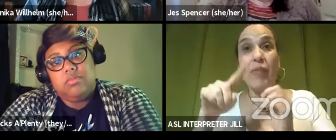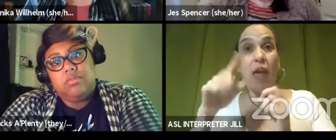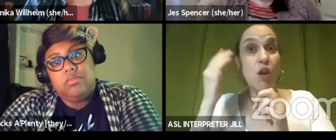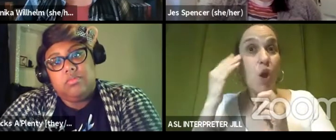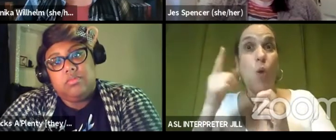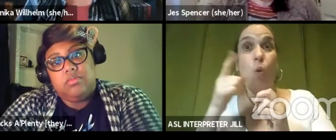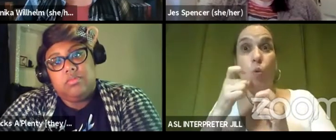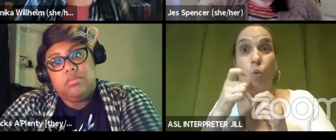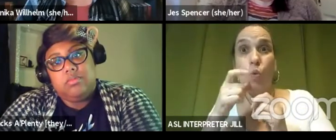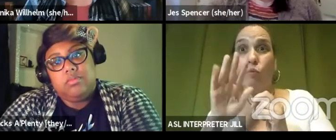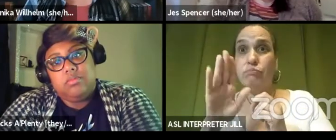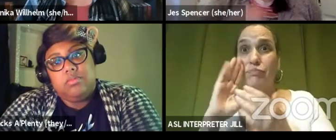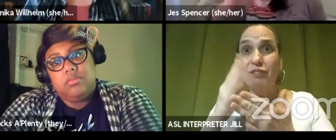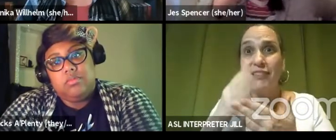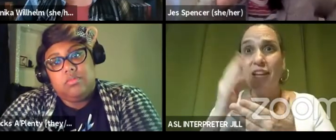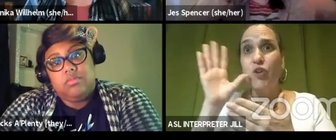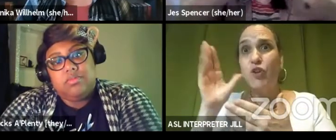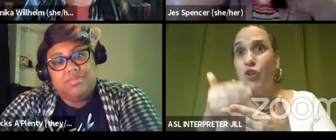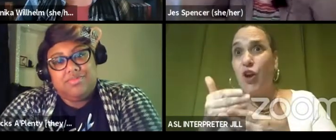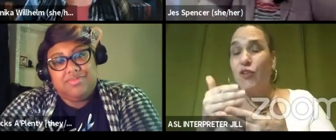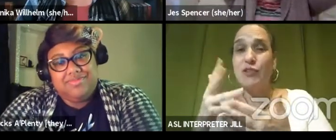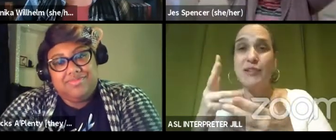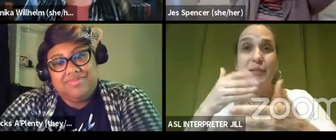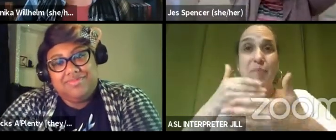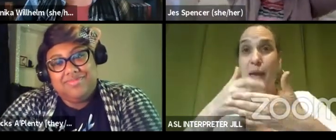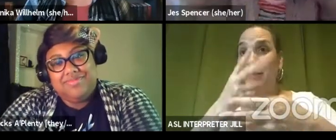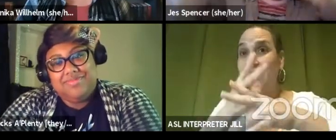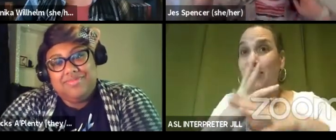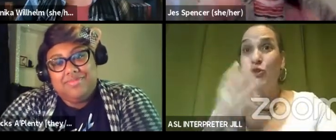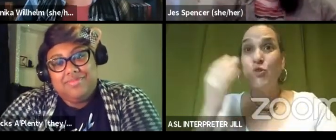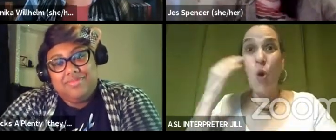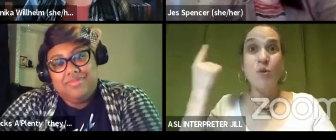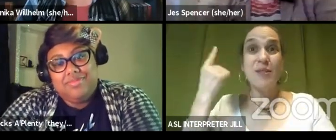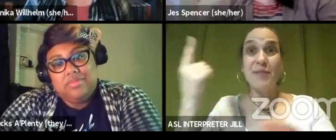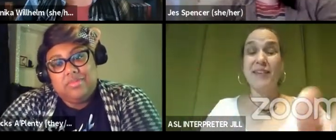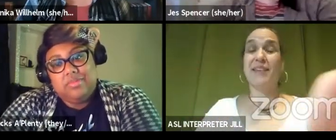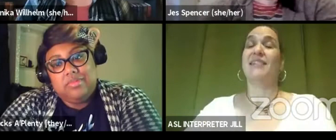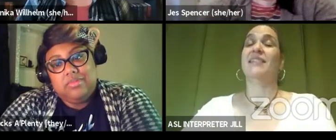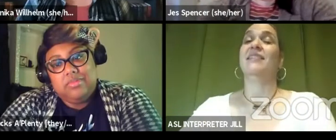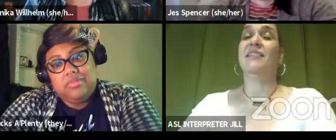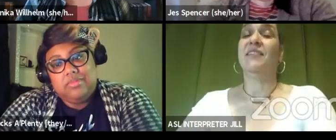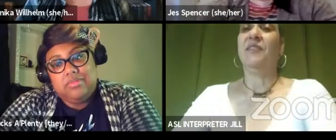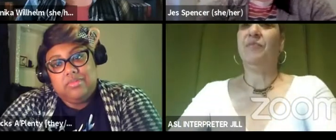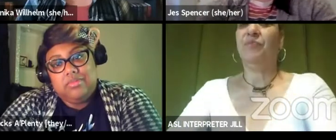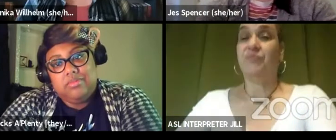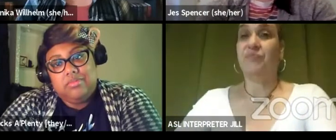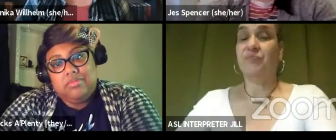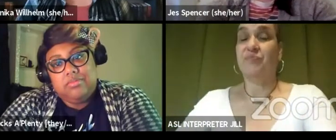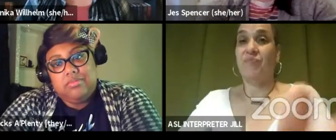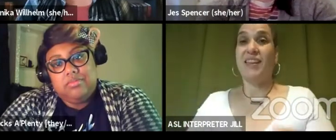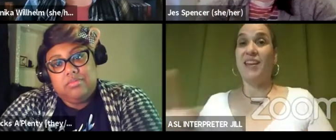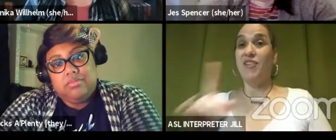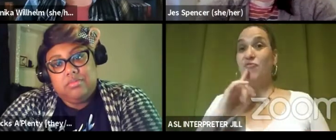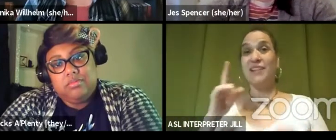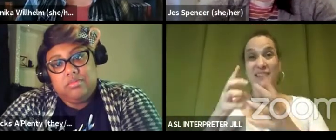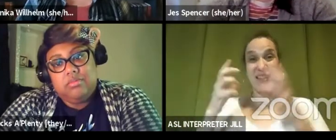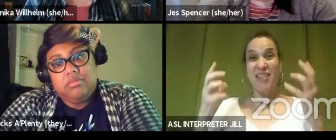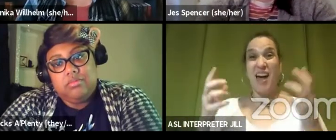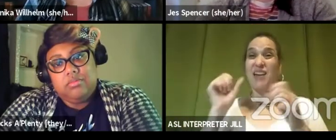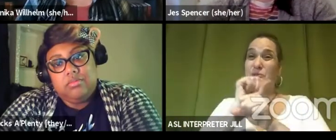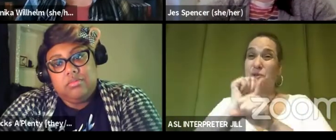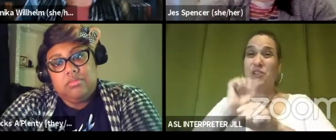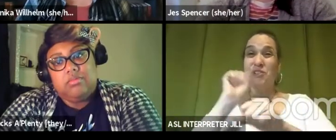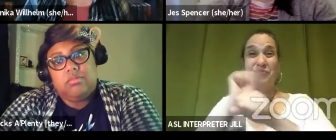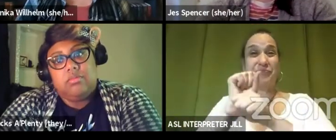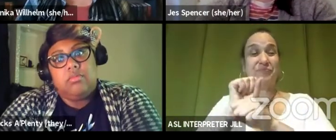know anything? And, you know, figuring all that out. And, you know, the amount of emotional labor that goes